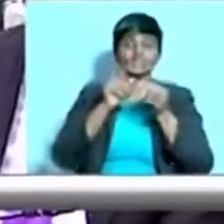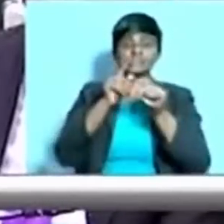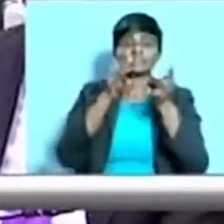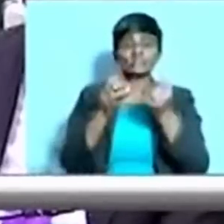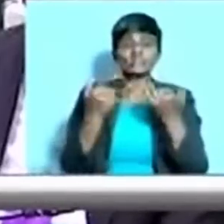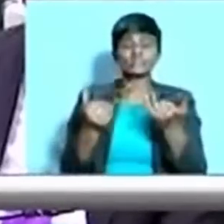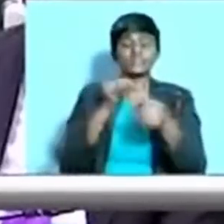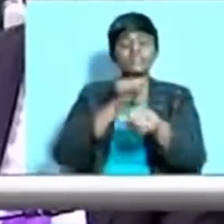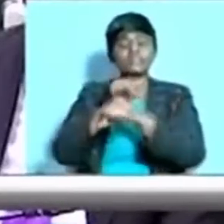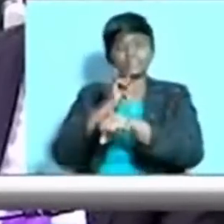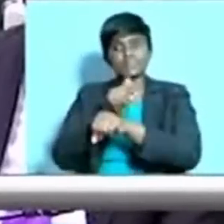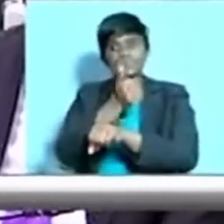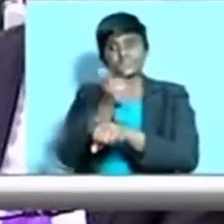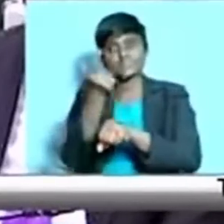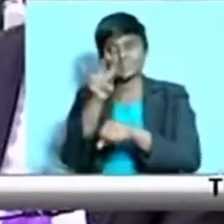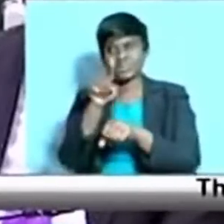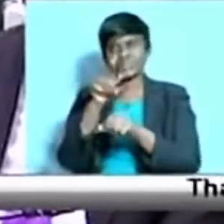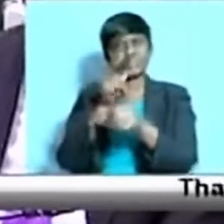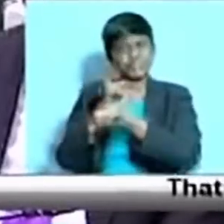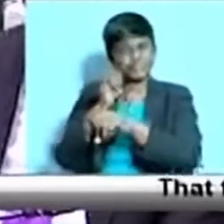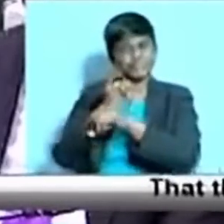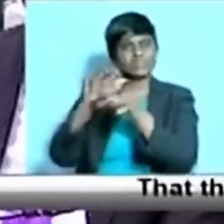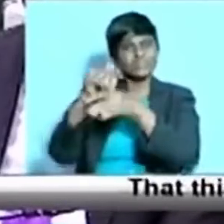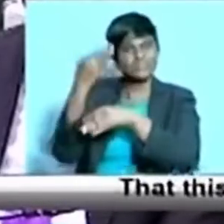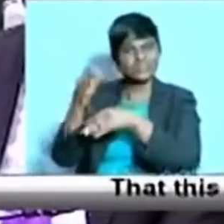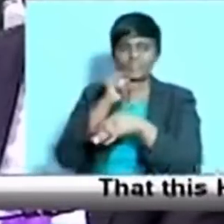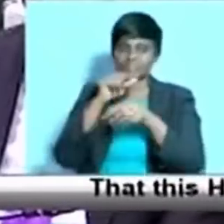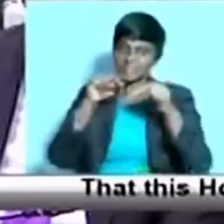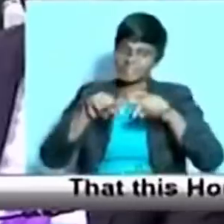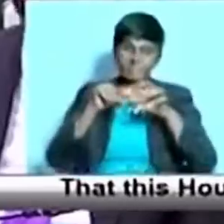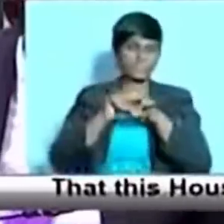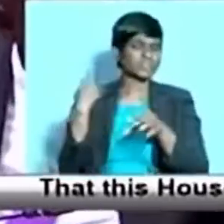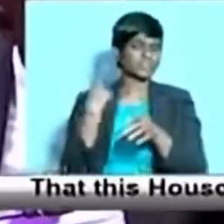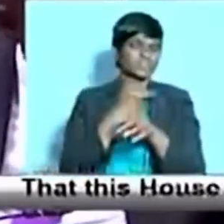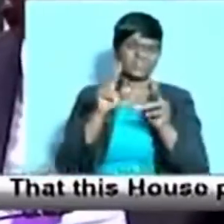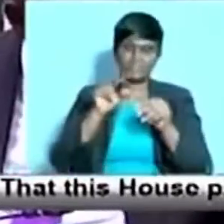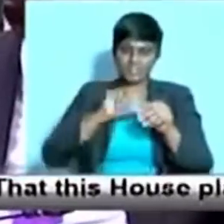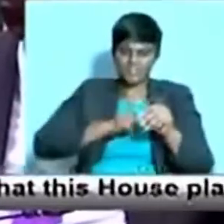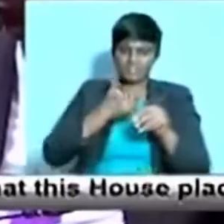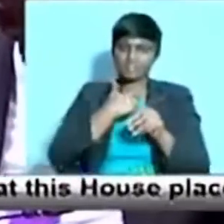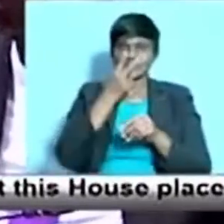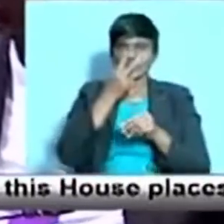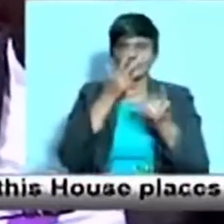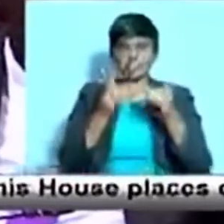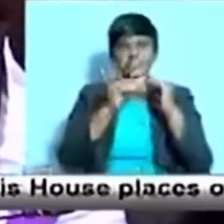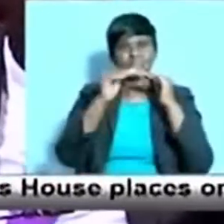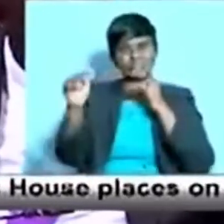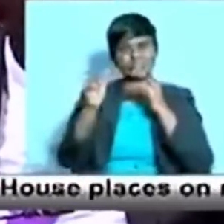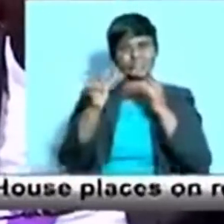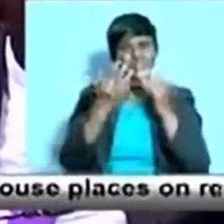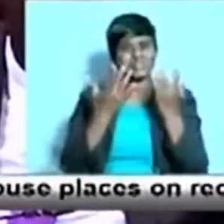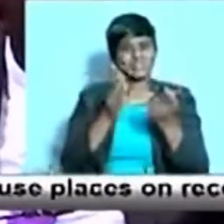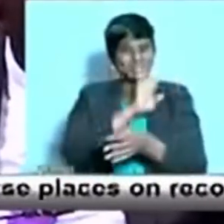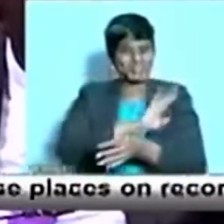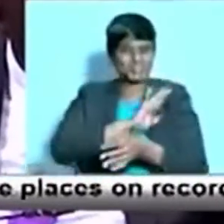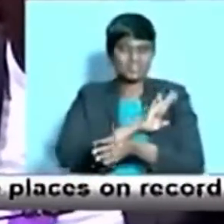to insult anyone, go and do it elsewhere and not here. We have seen the levels of dignity, the levels of